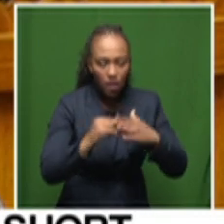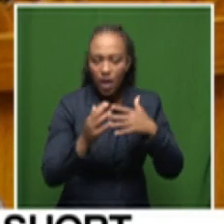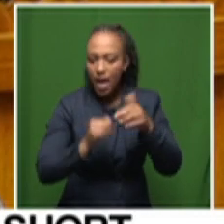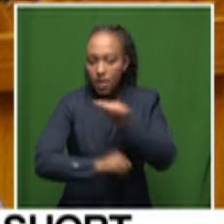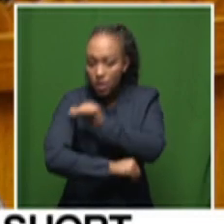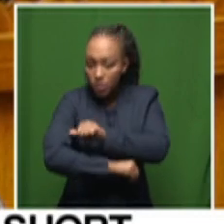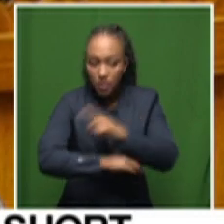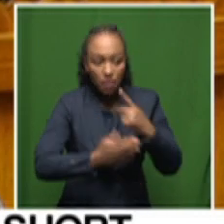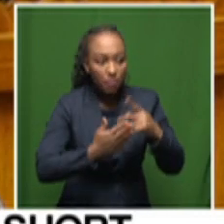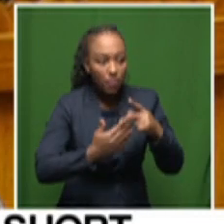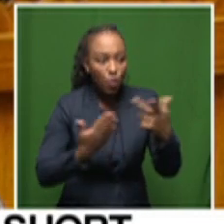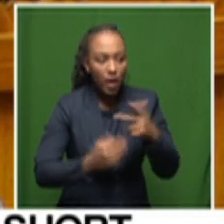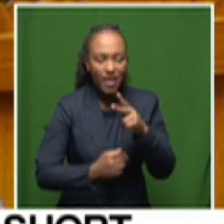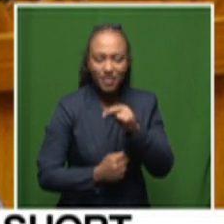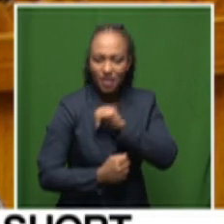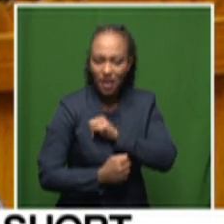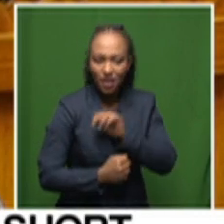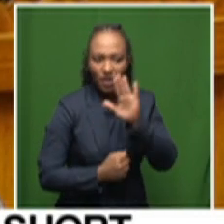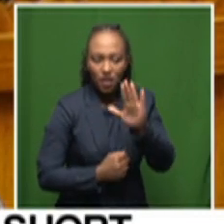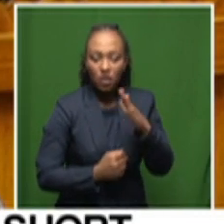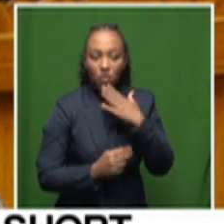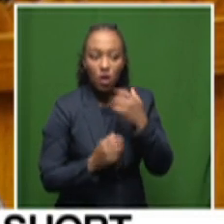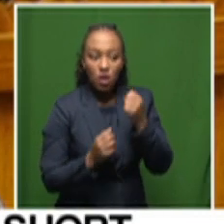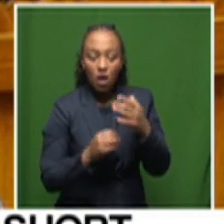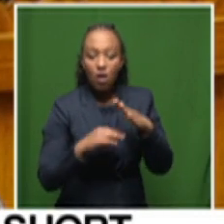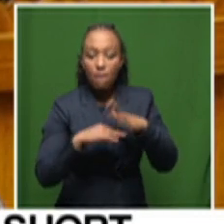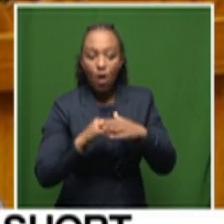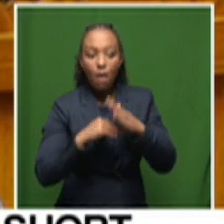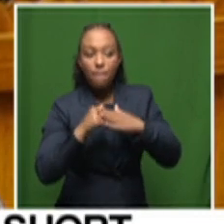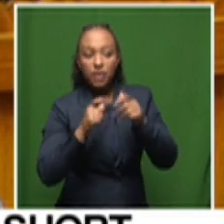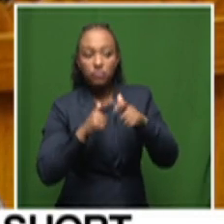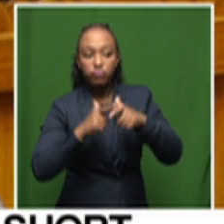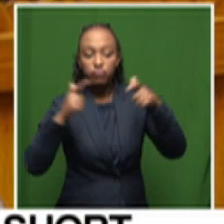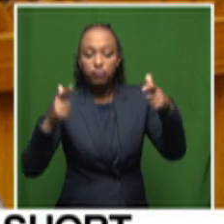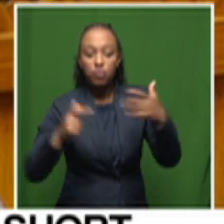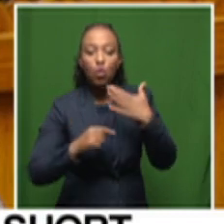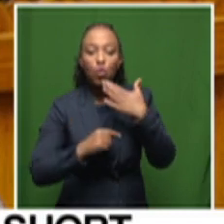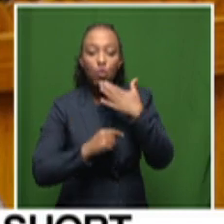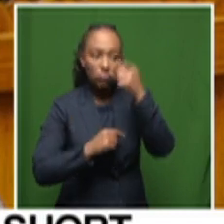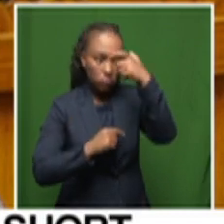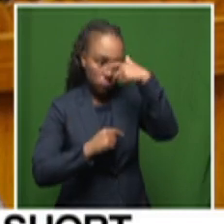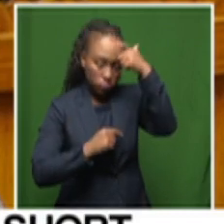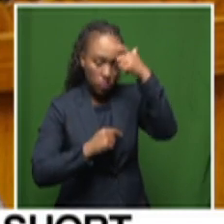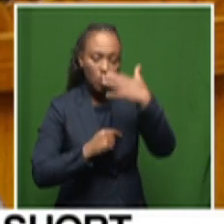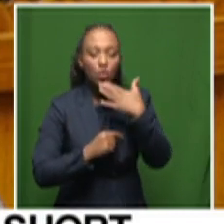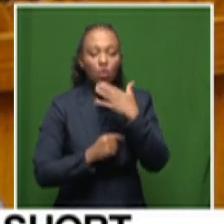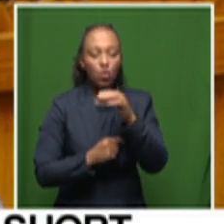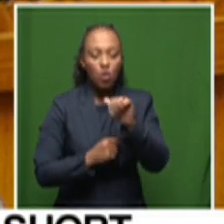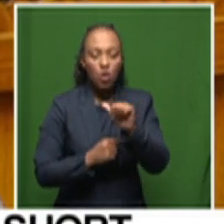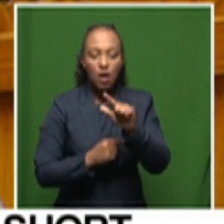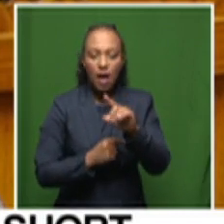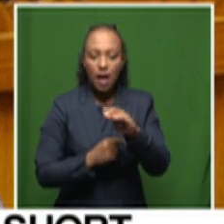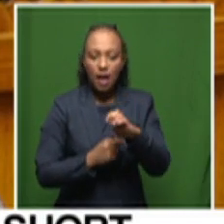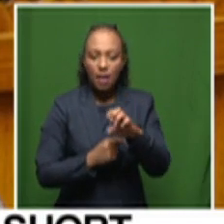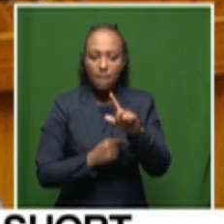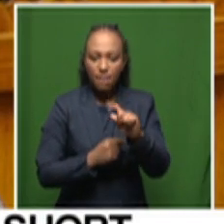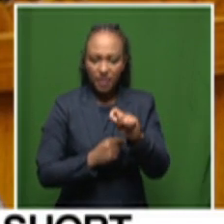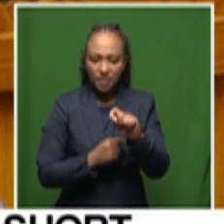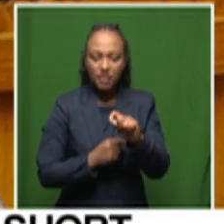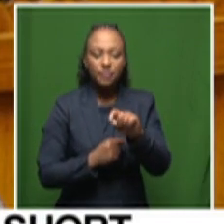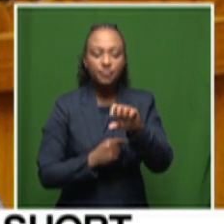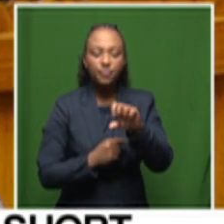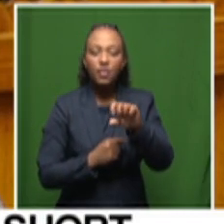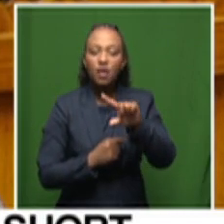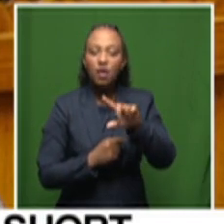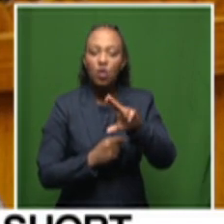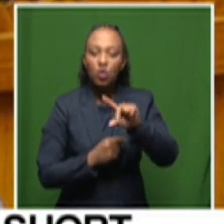in KwaZulu-Natal, such as the extension of the Chief Albert Luthuli Hospital, and in the Western Cape, like